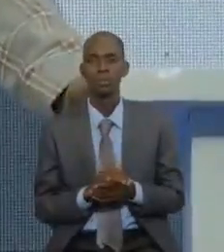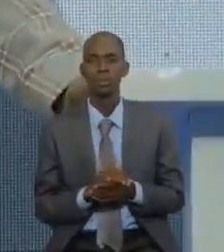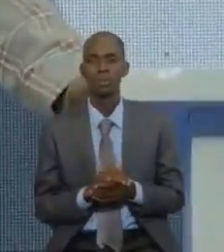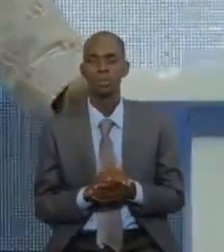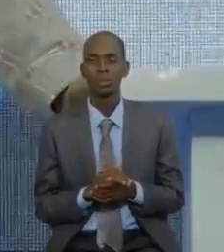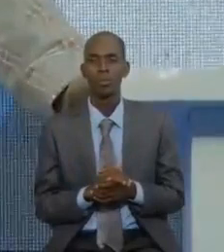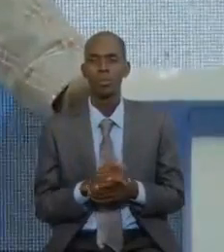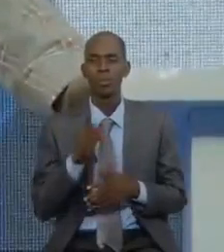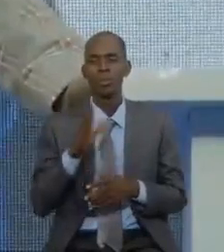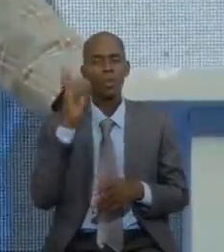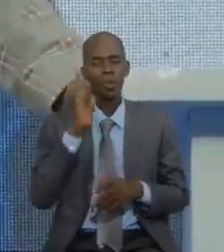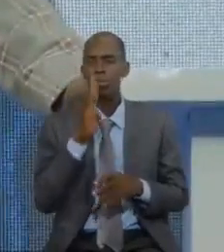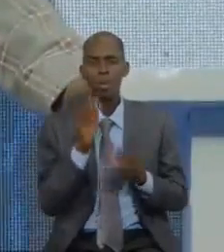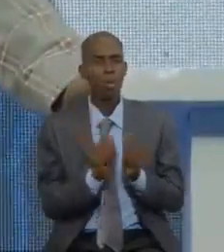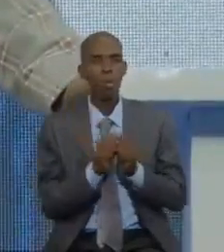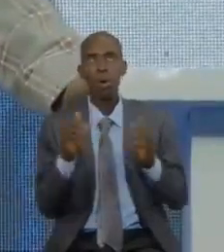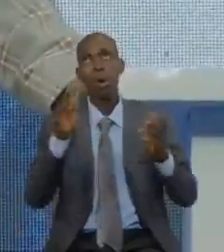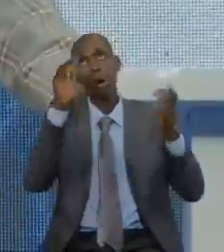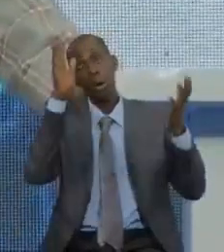You'll be hopeless and helpless.